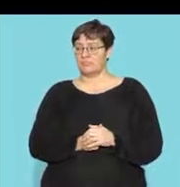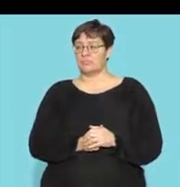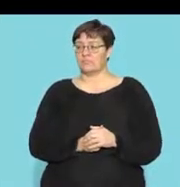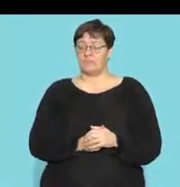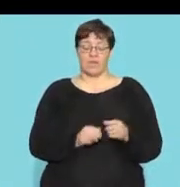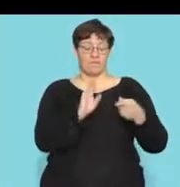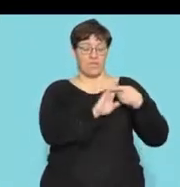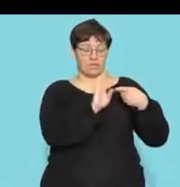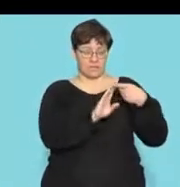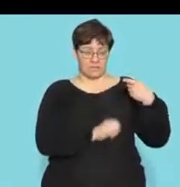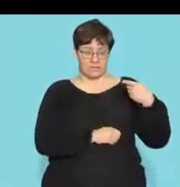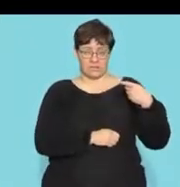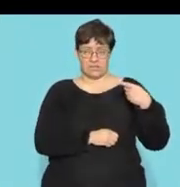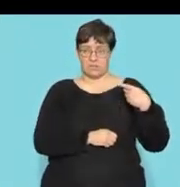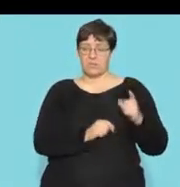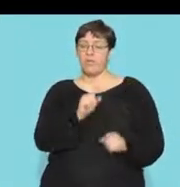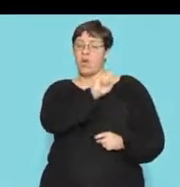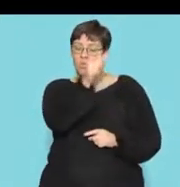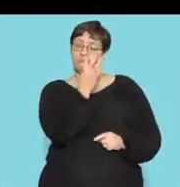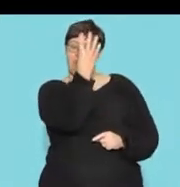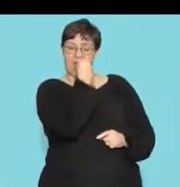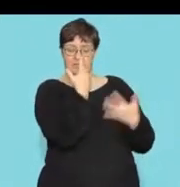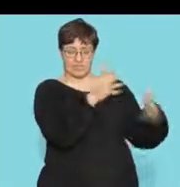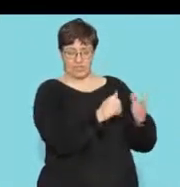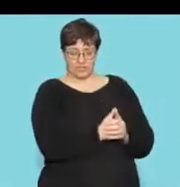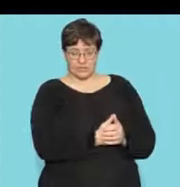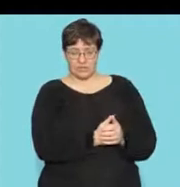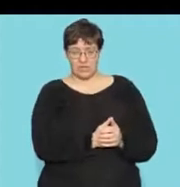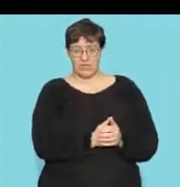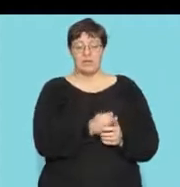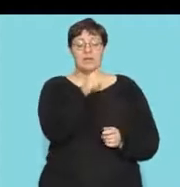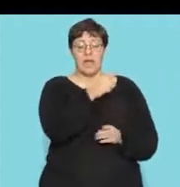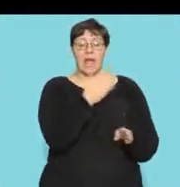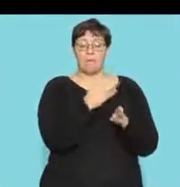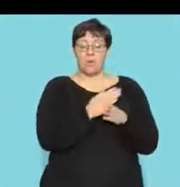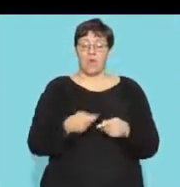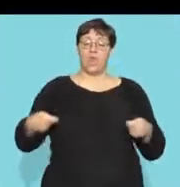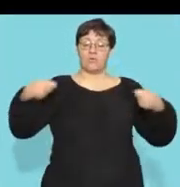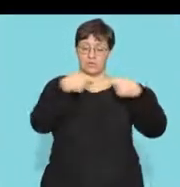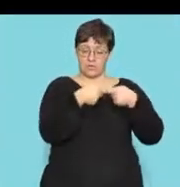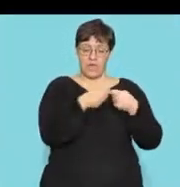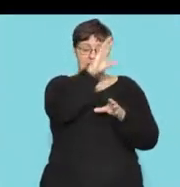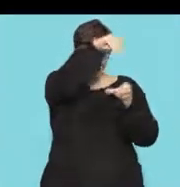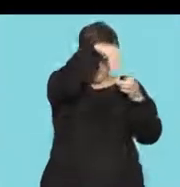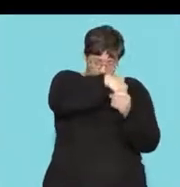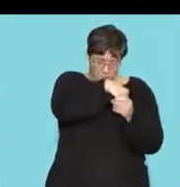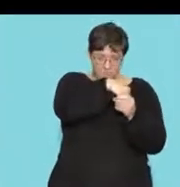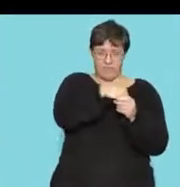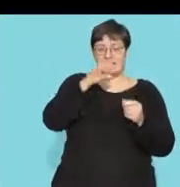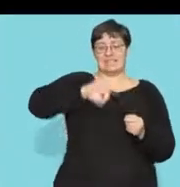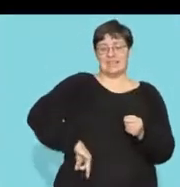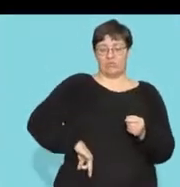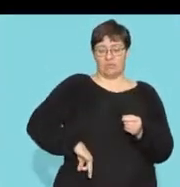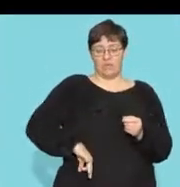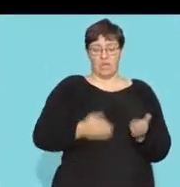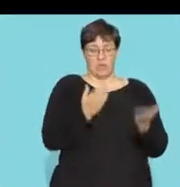the one that the question asked for, where the employer's contribution was part of my salaries and wages.